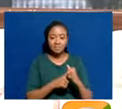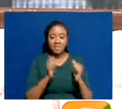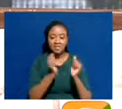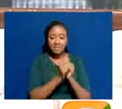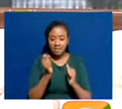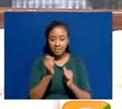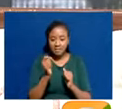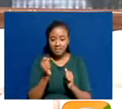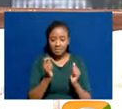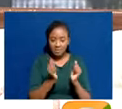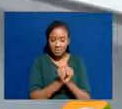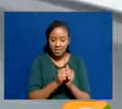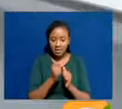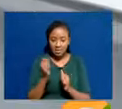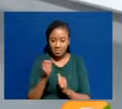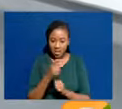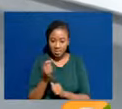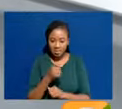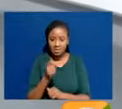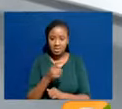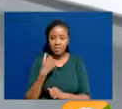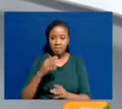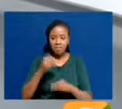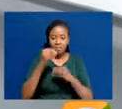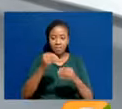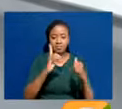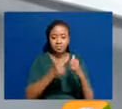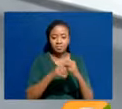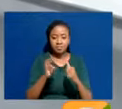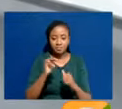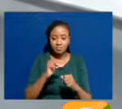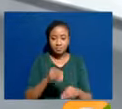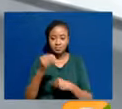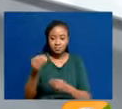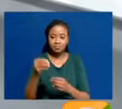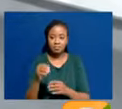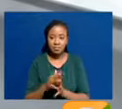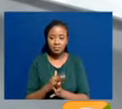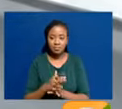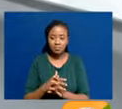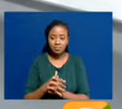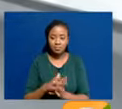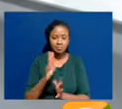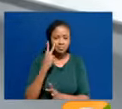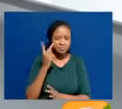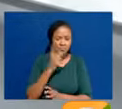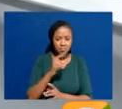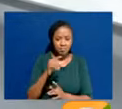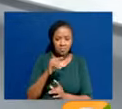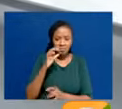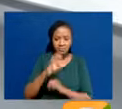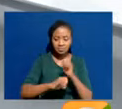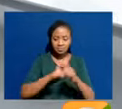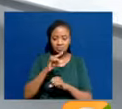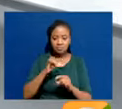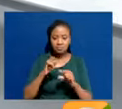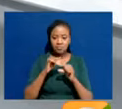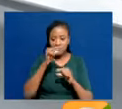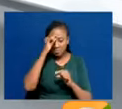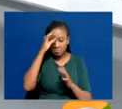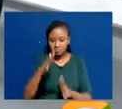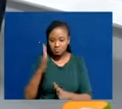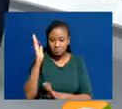Yes. I go to places. The other day I was in Jiru. The place where I think you saw the video of a guy on a bridge. Yeah. Yeah? Saying, hey, no, Kanairo, whatnot.